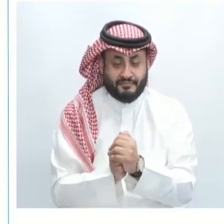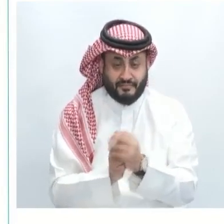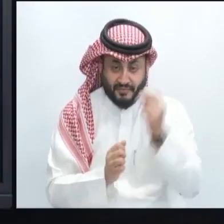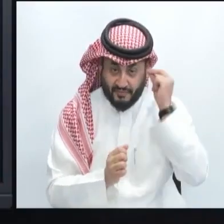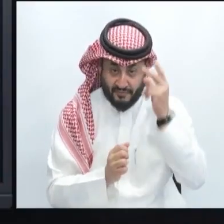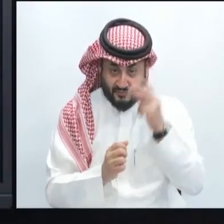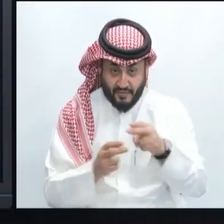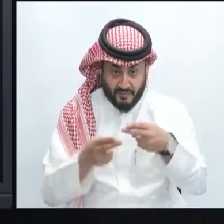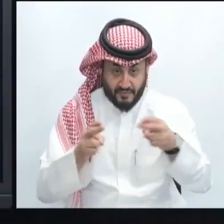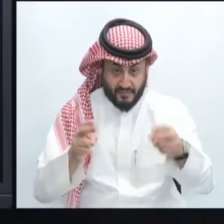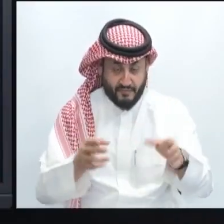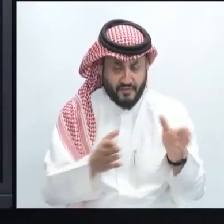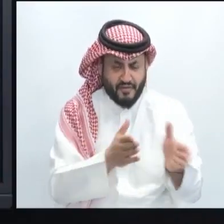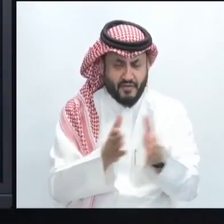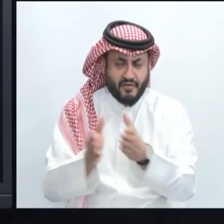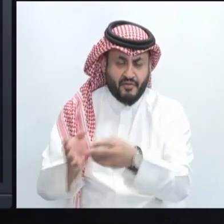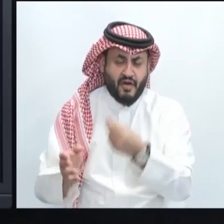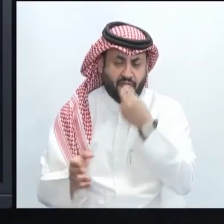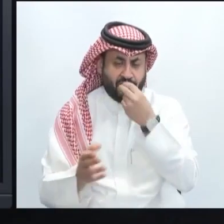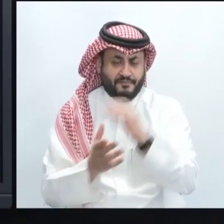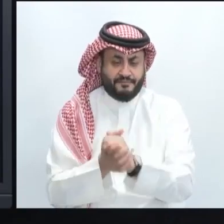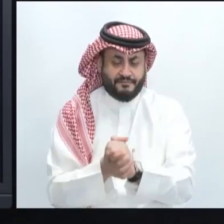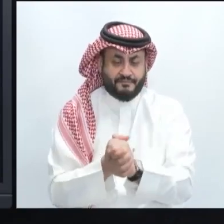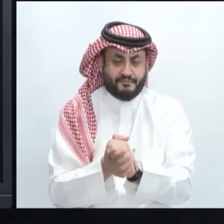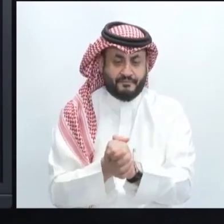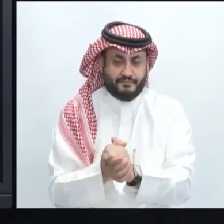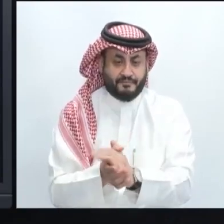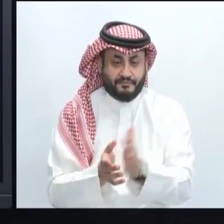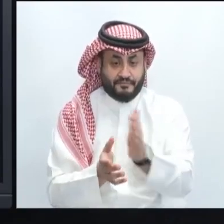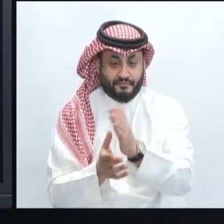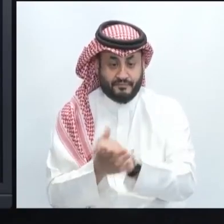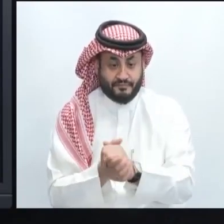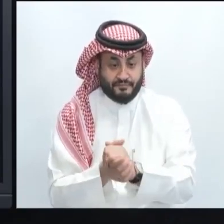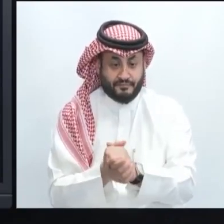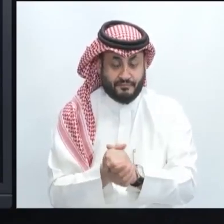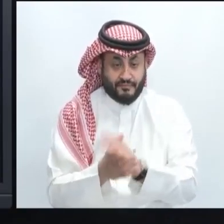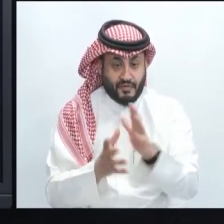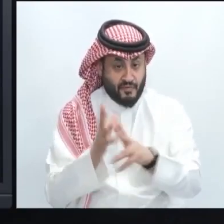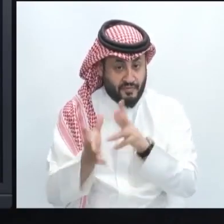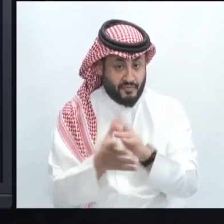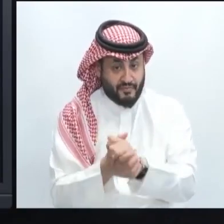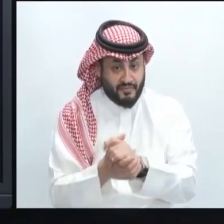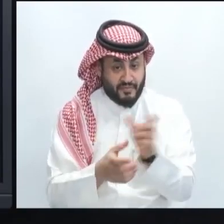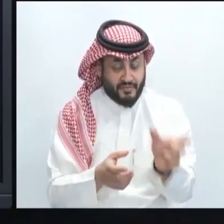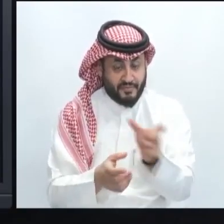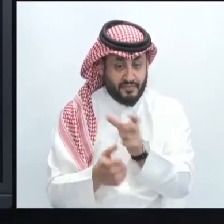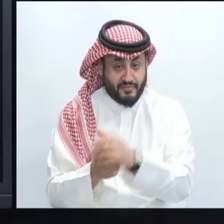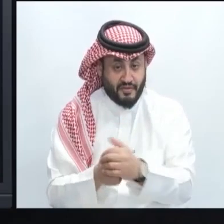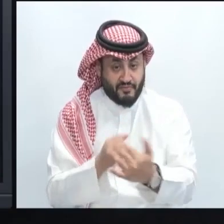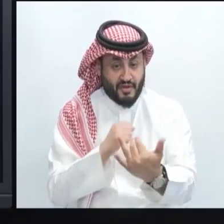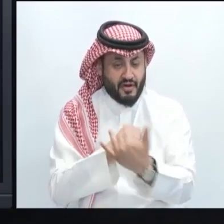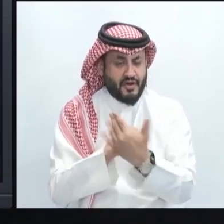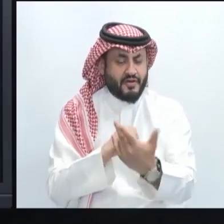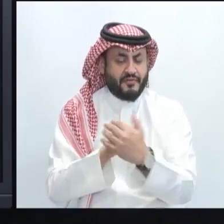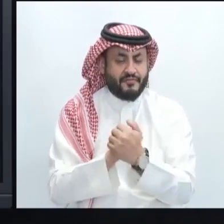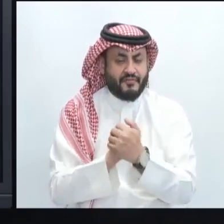got to know different type of food. And also when we said that when we're talking about these types, we learn